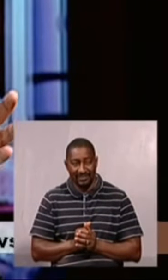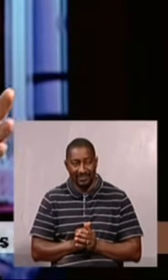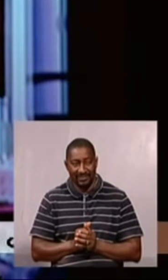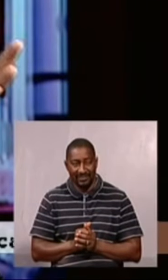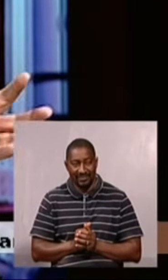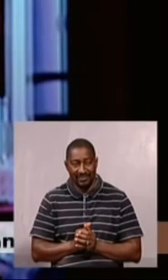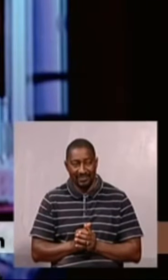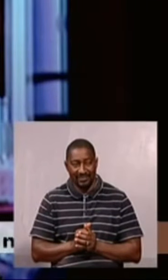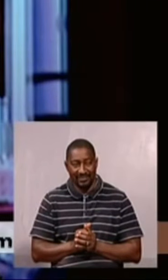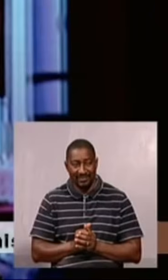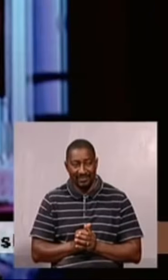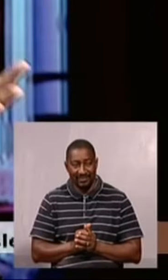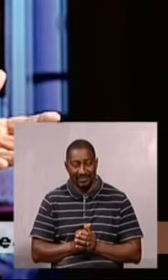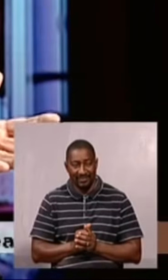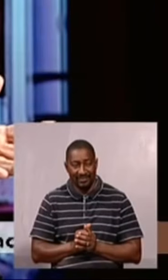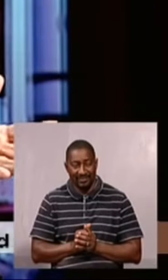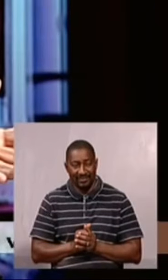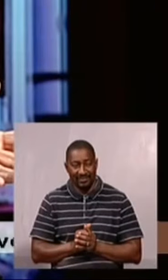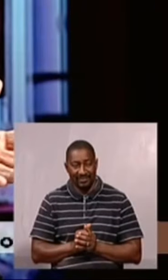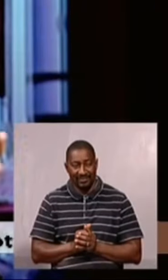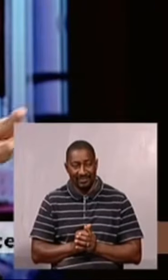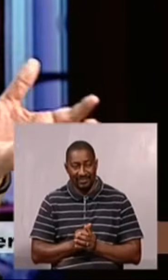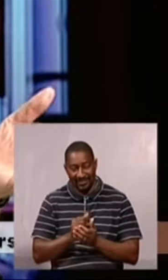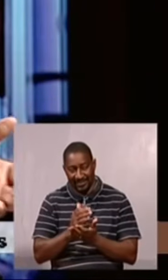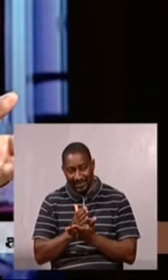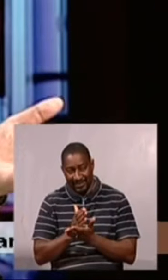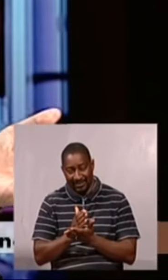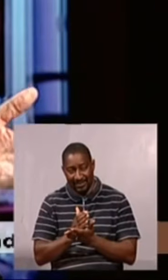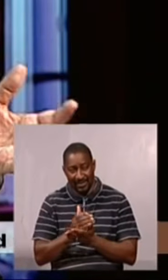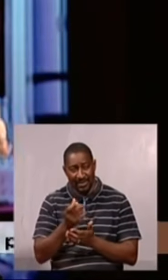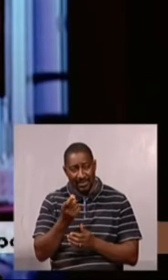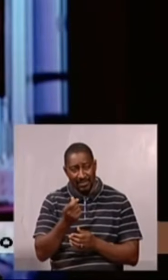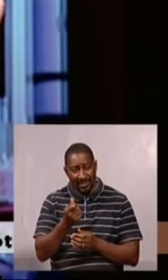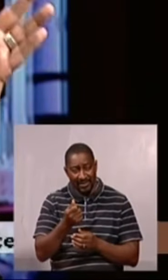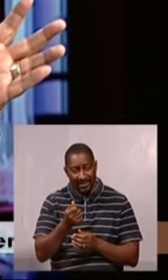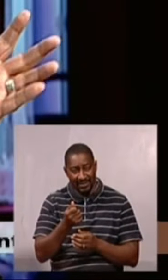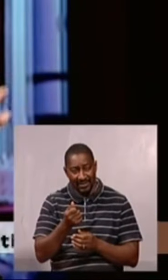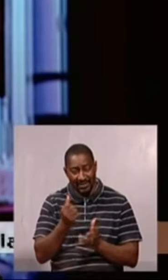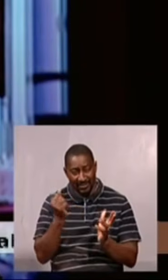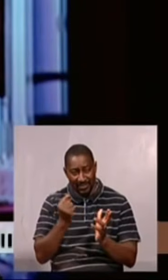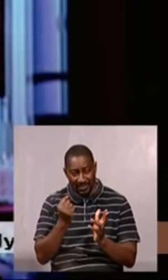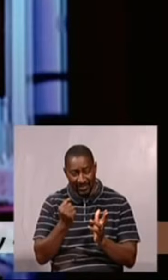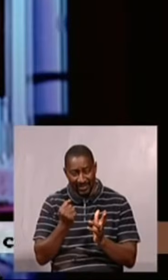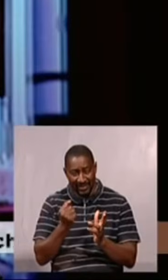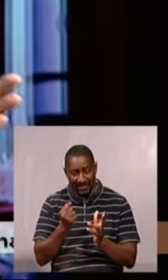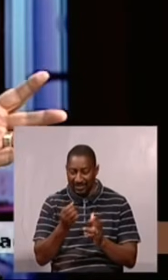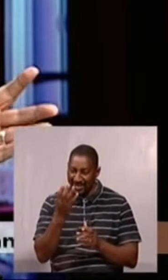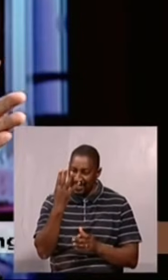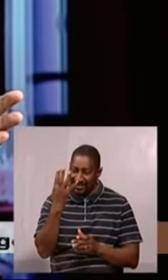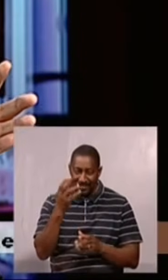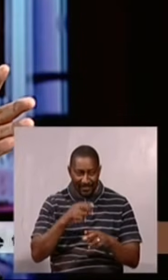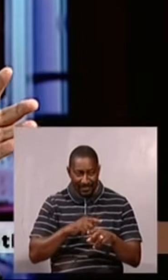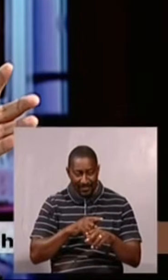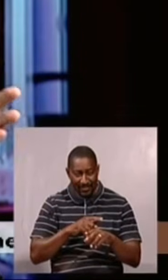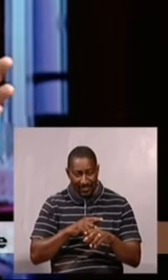weeks. But somehow we haven't got the sense of urgency. Maybe we'll be required by some international body or